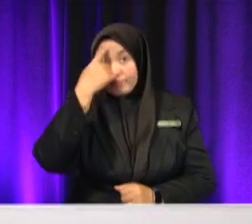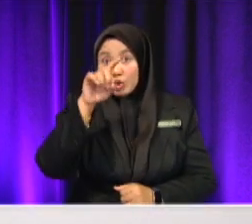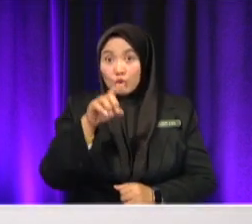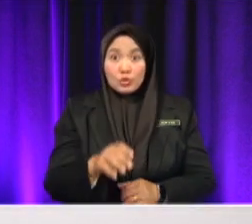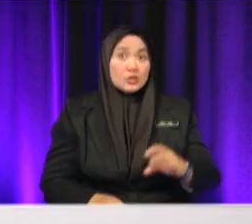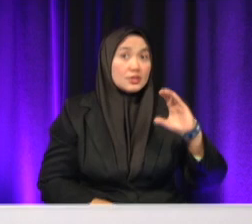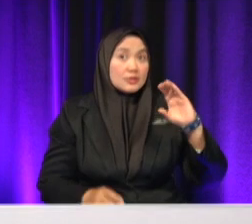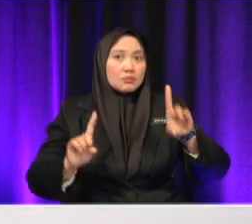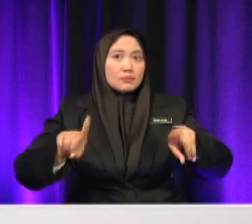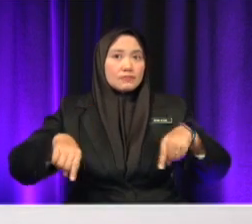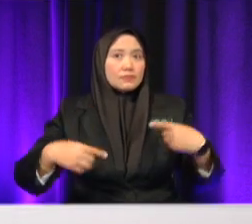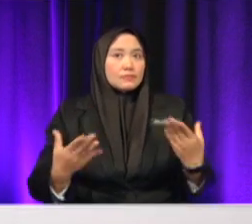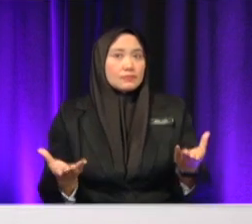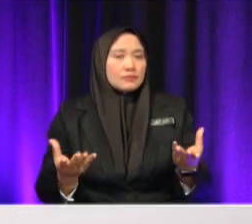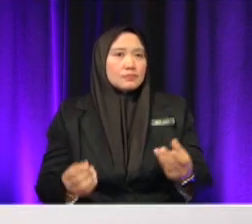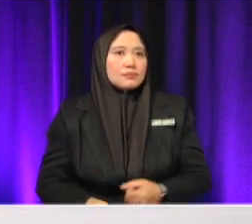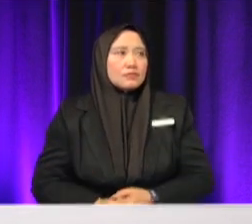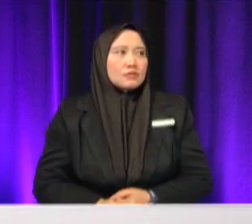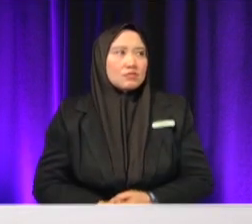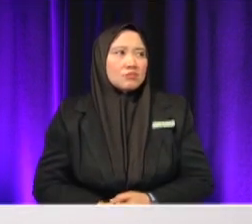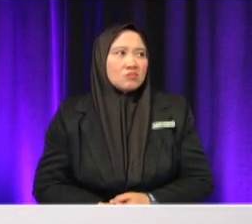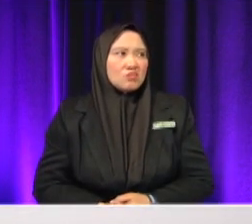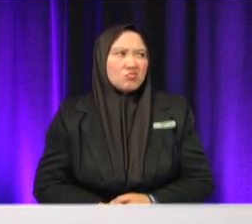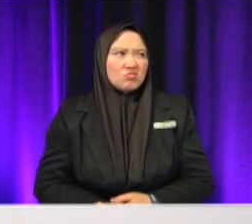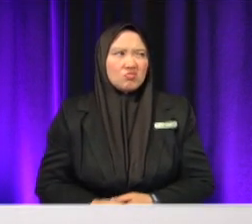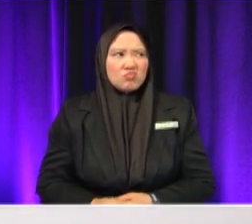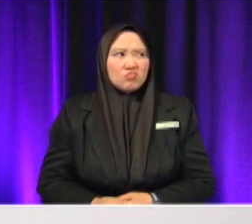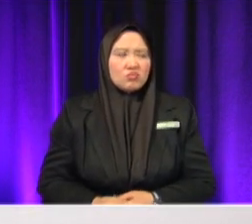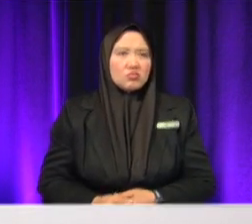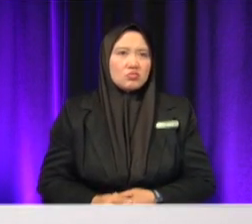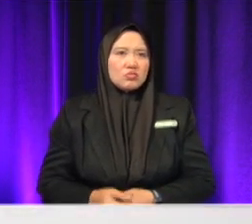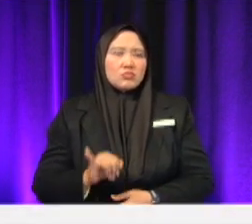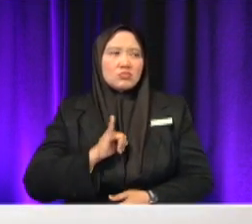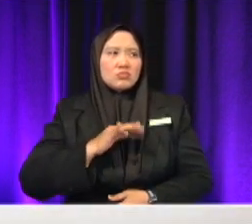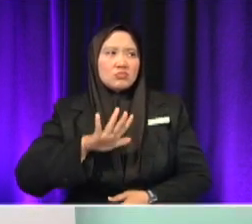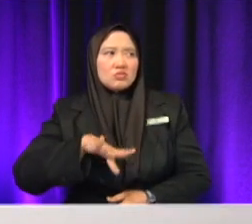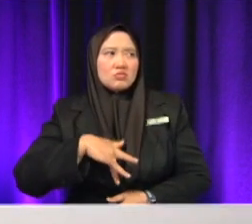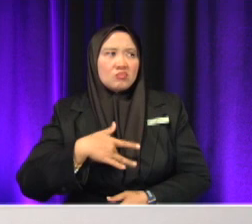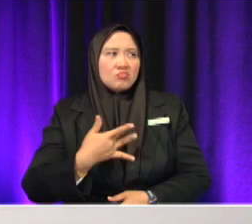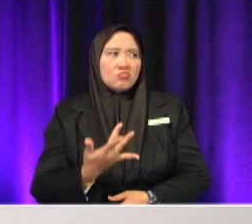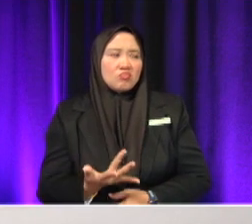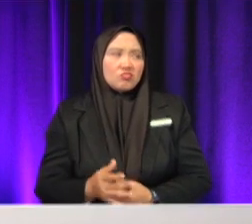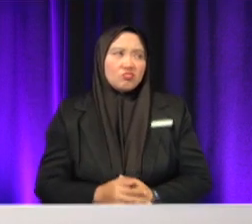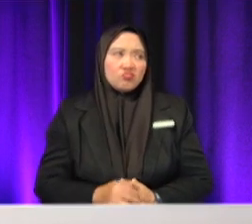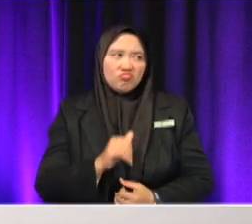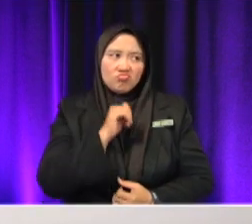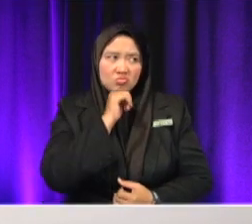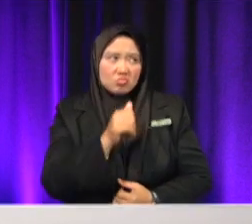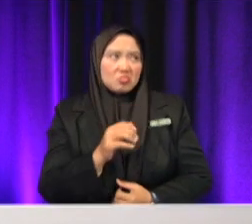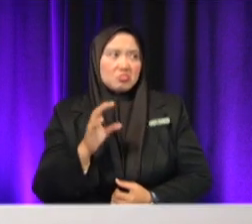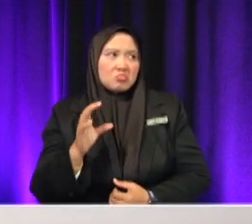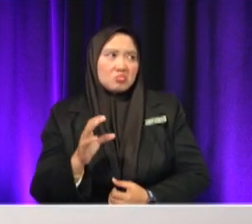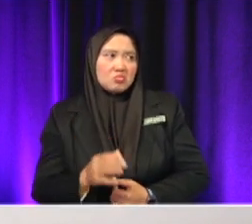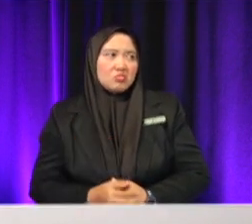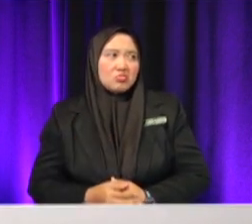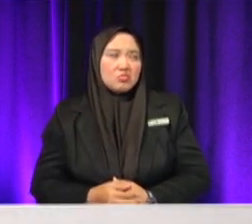Alicia? I don't think the answer is C because the article is not focusing on planning.